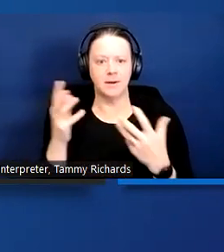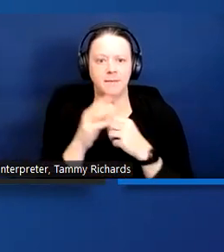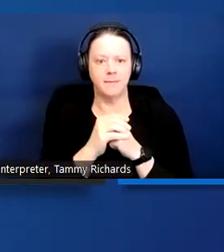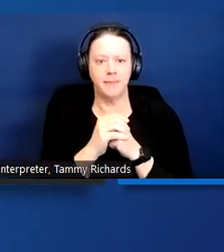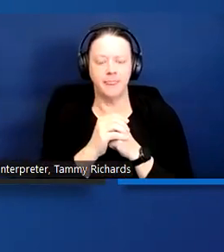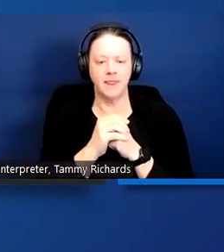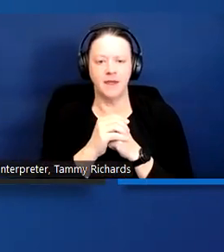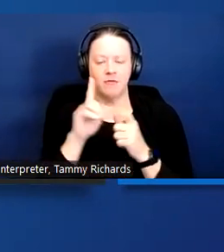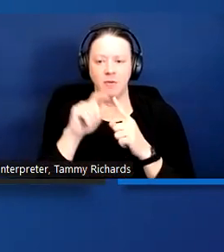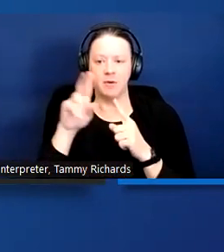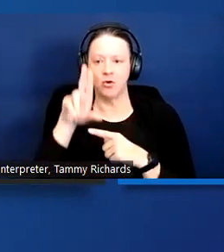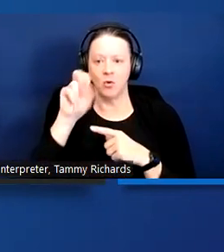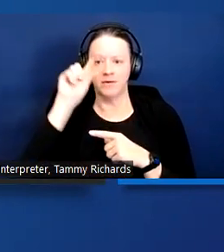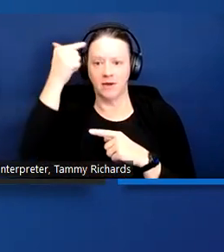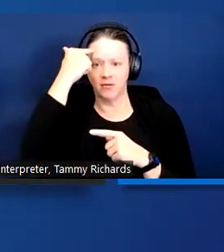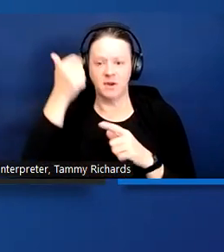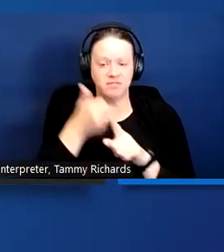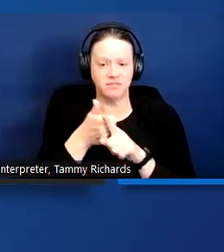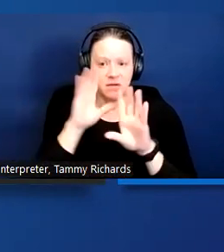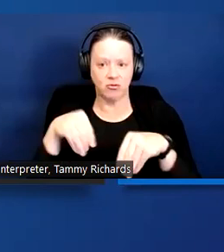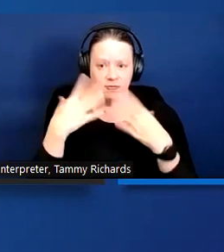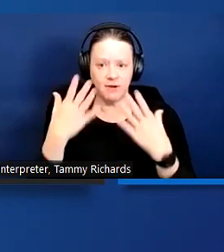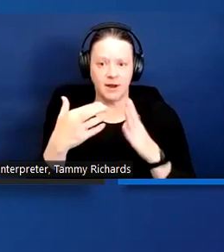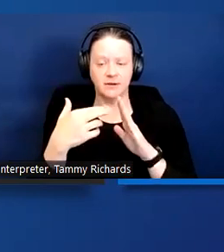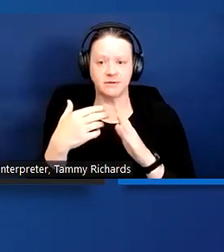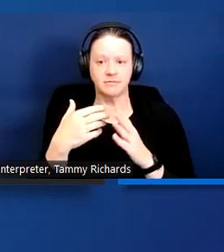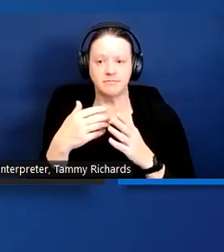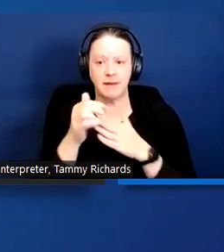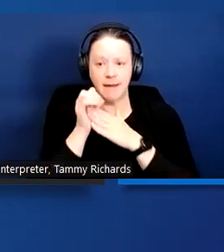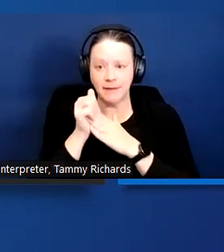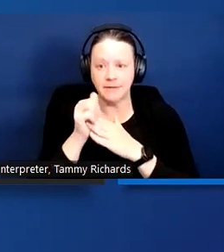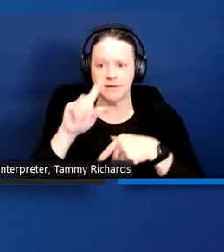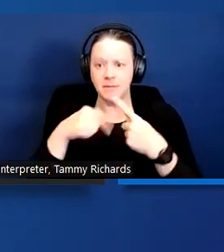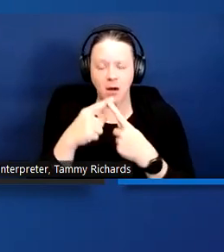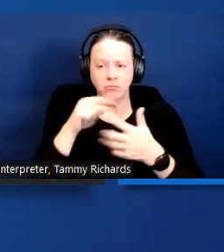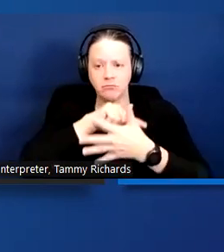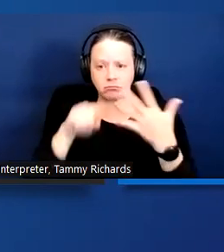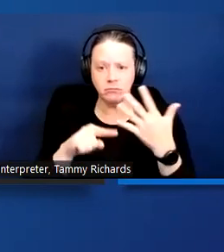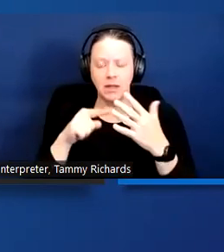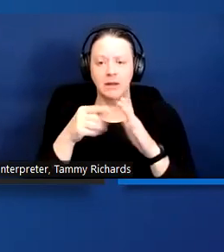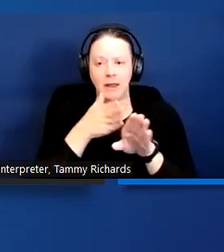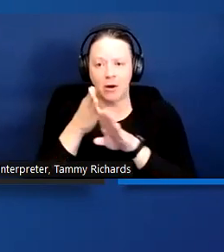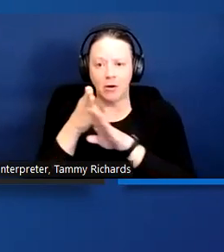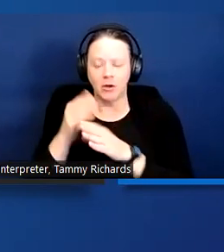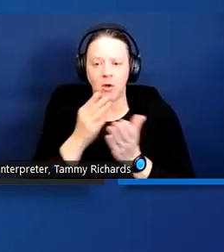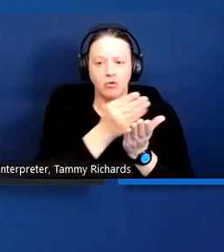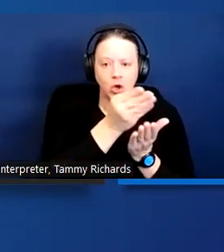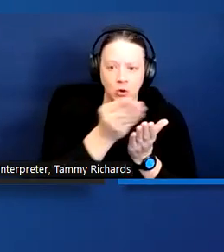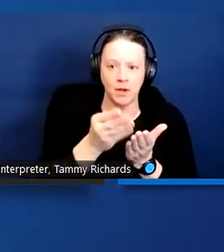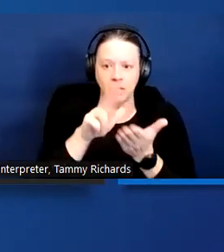the US government that provides guidance in lots of different areas, including procurement, content